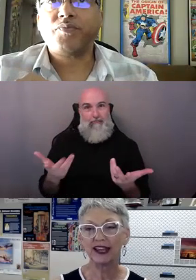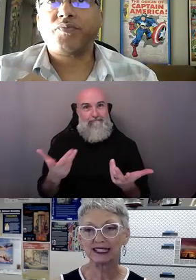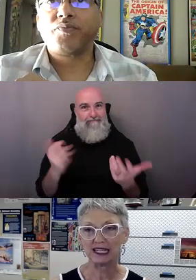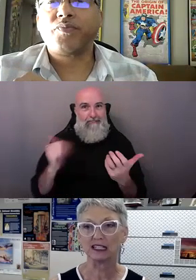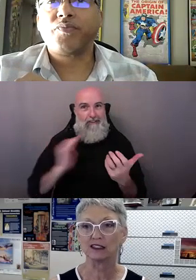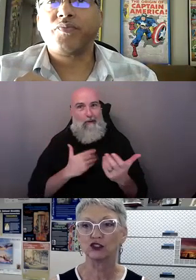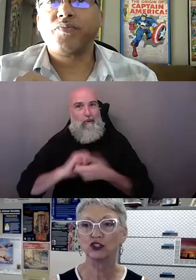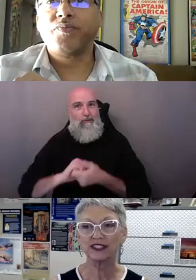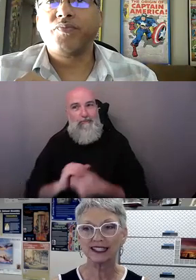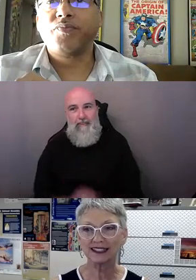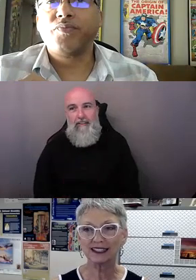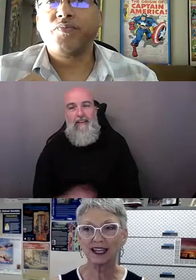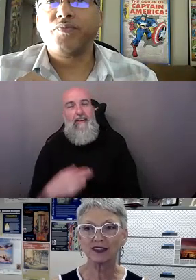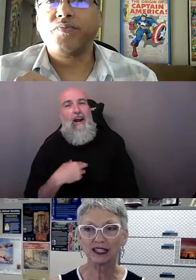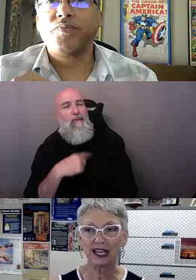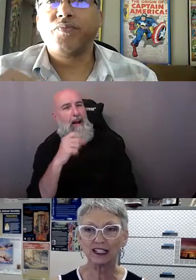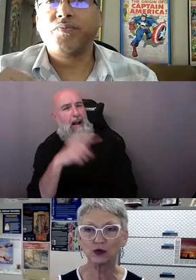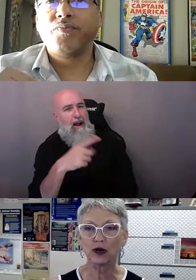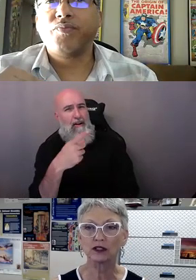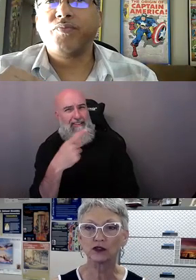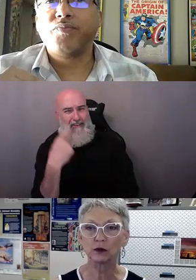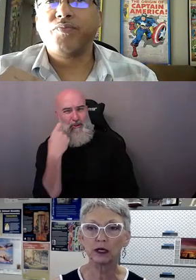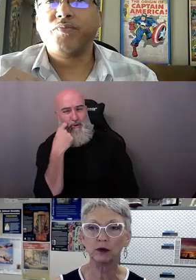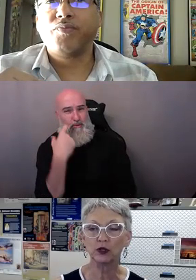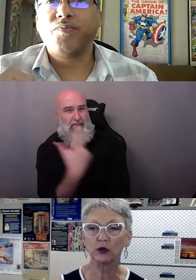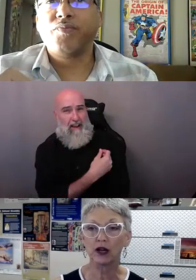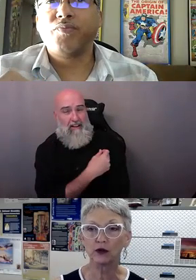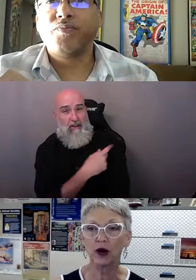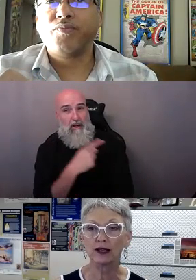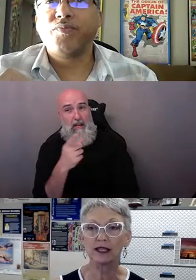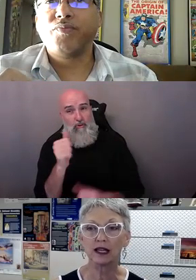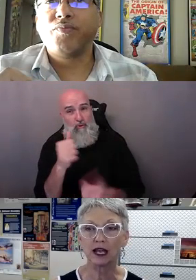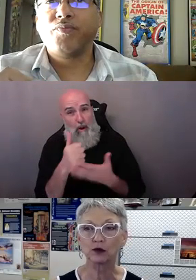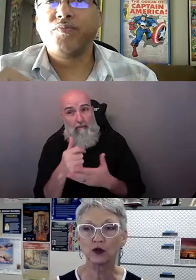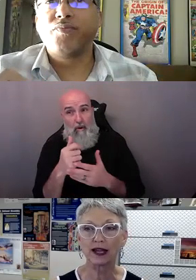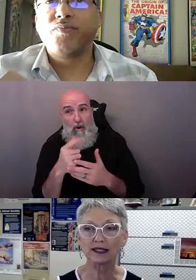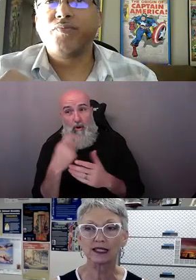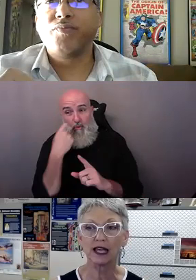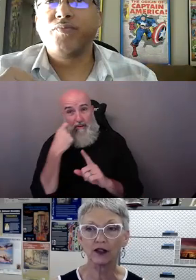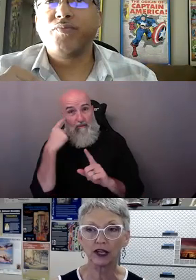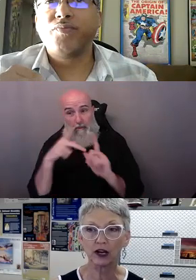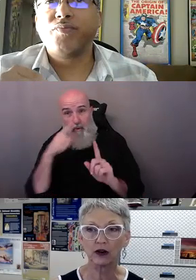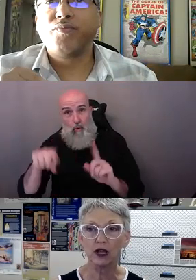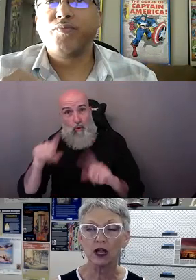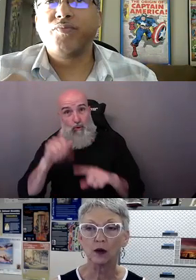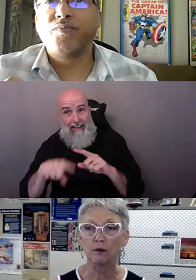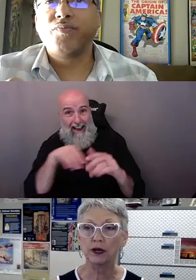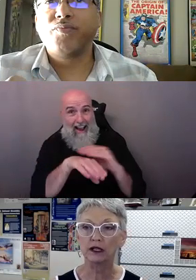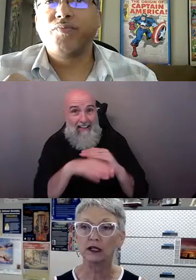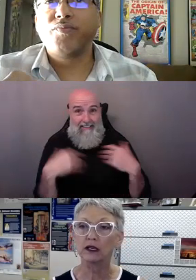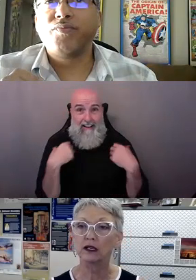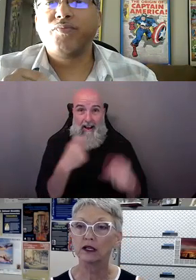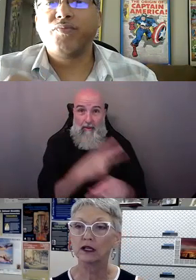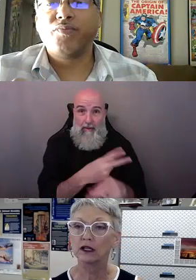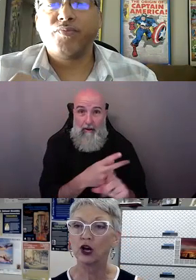newer vaccines? Do you facilitate the latest ones for people who are otherwise unable to access healthcare,